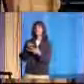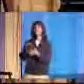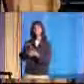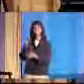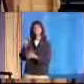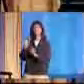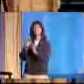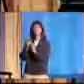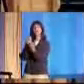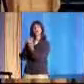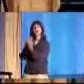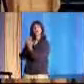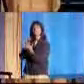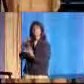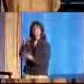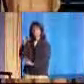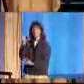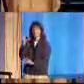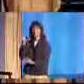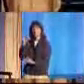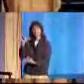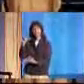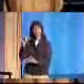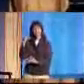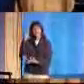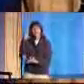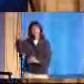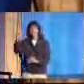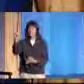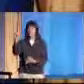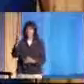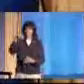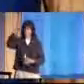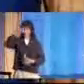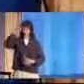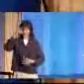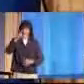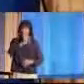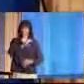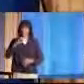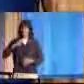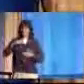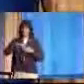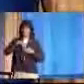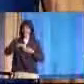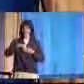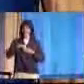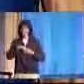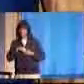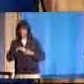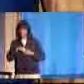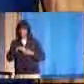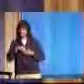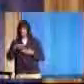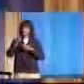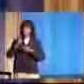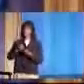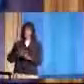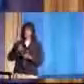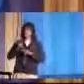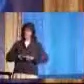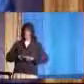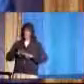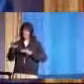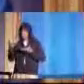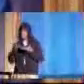it's a wise counselor within you, and say, tell me about relationship. And then you're open to, let's say, its